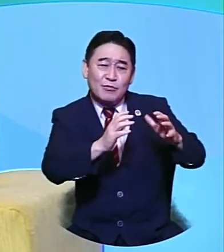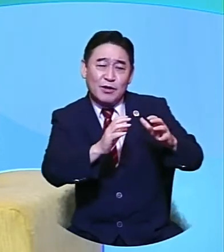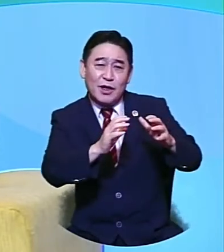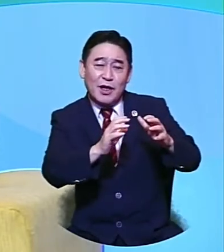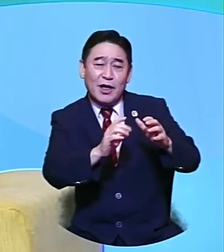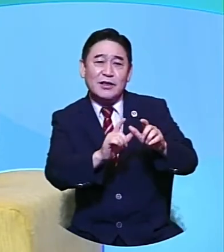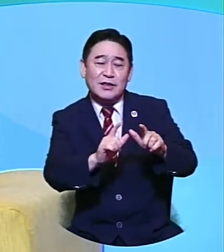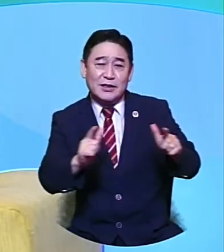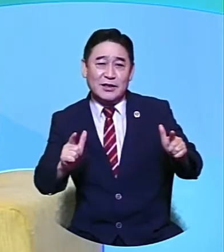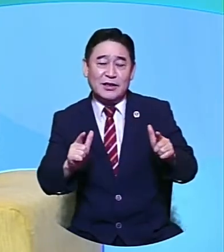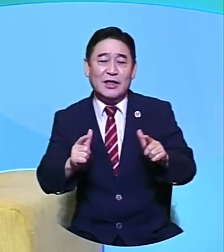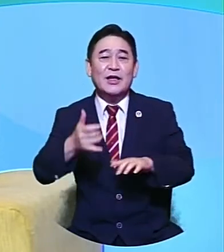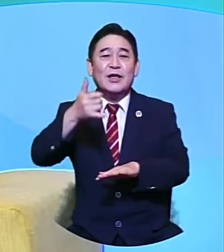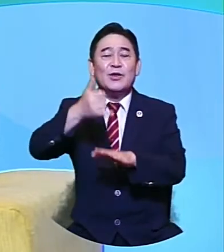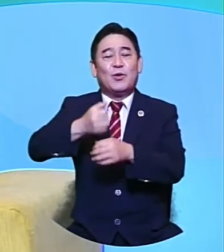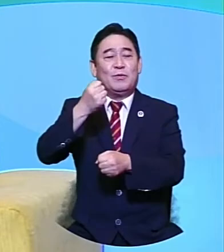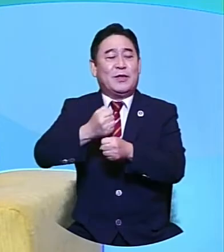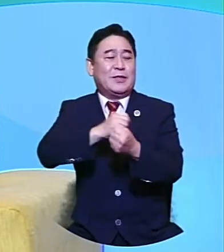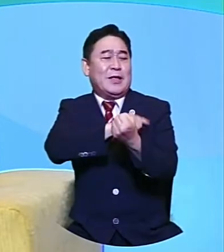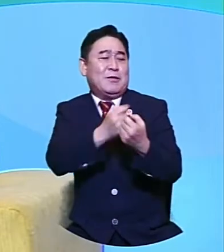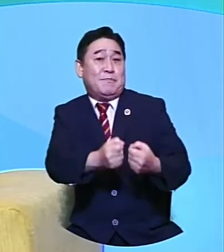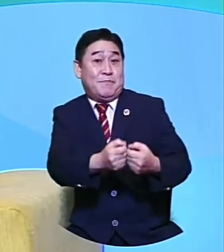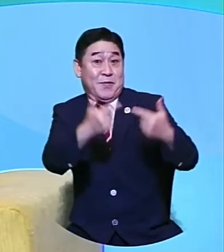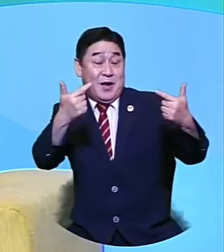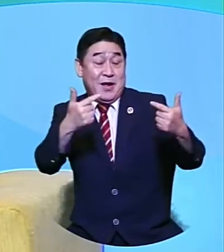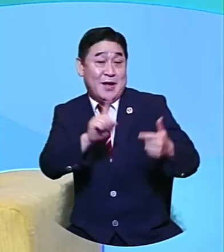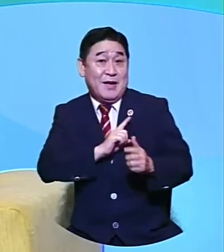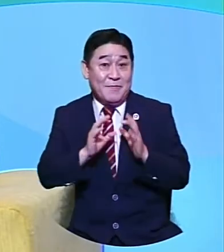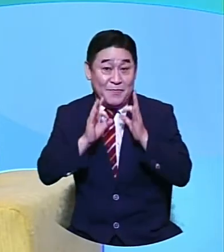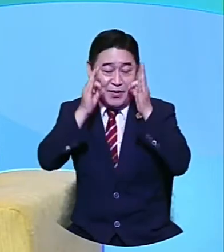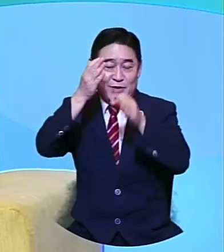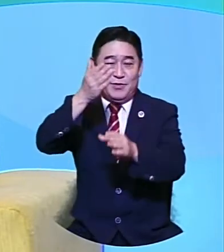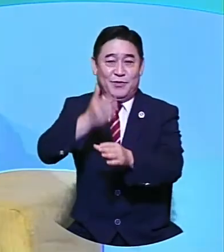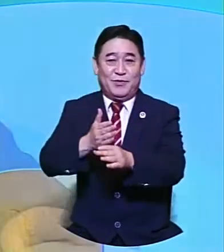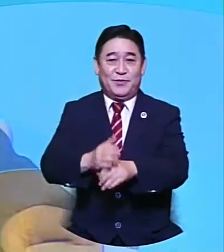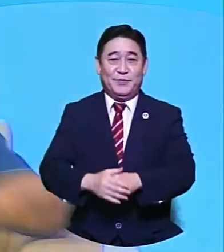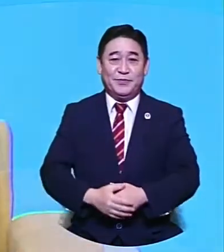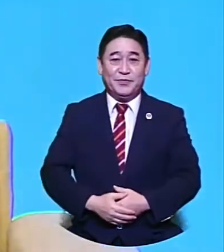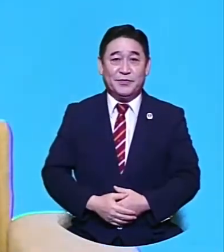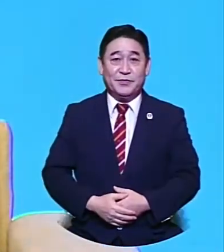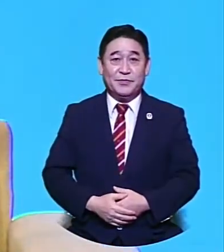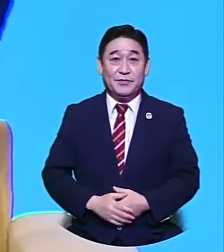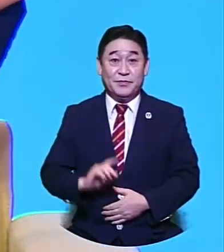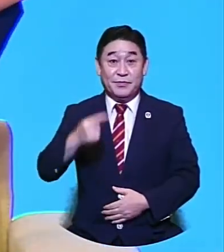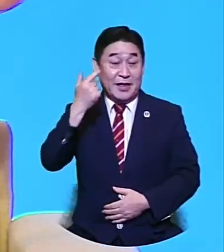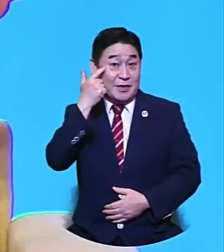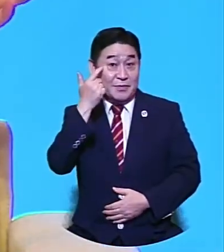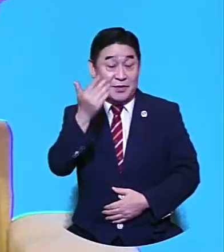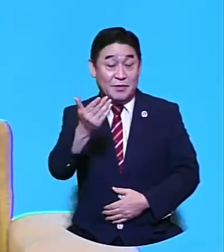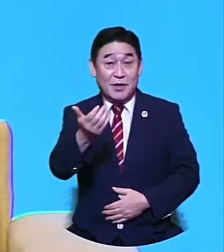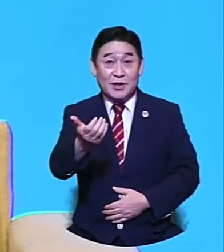agricultural productivity. Thank you very much. Well, before I go to the next question, I think let me go back to Frank. I